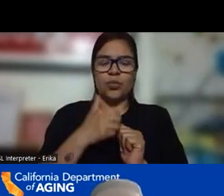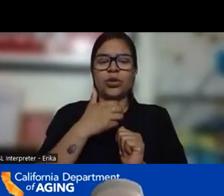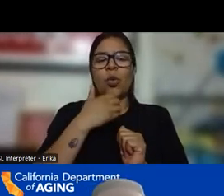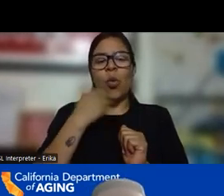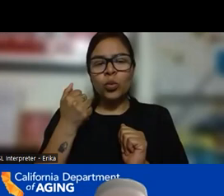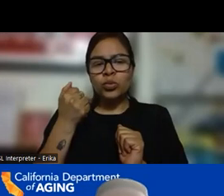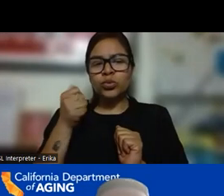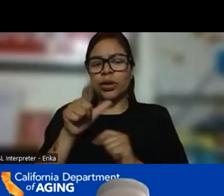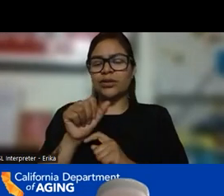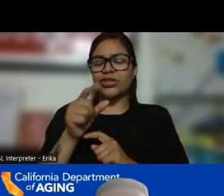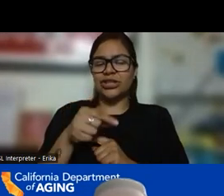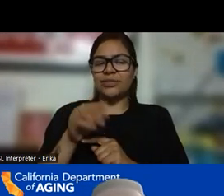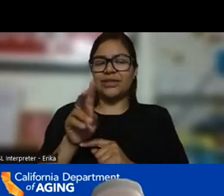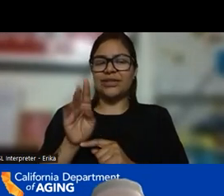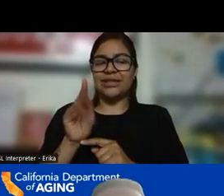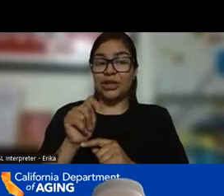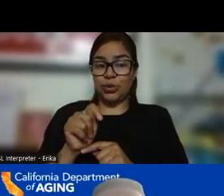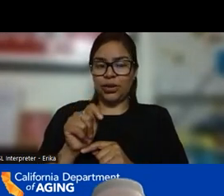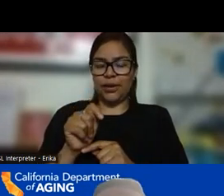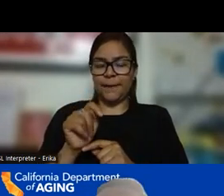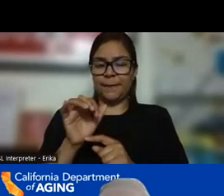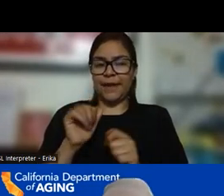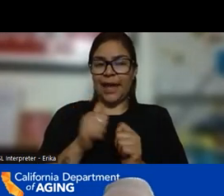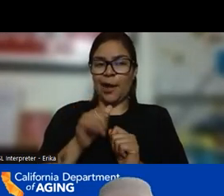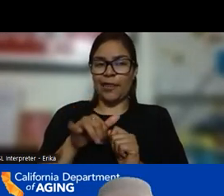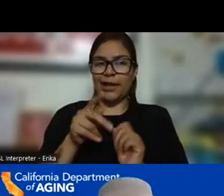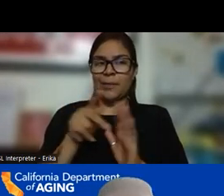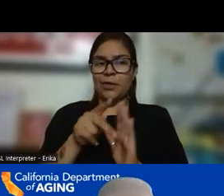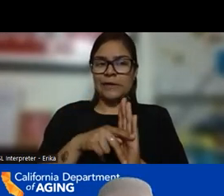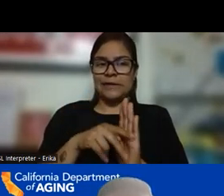LGBTQ plus data and how these data will impact policymaking. Go to the next slide, please.